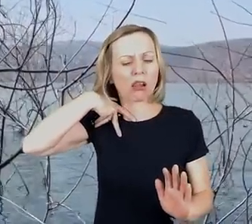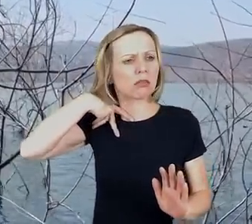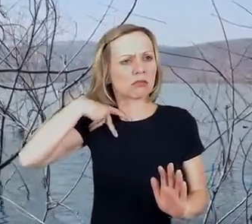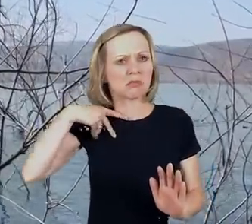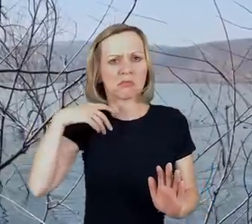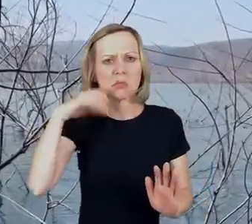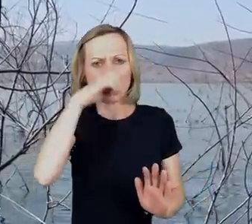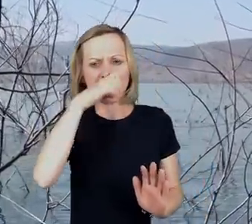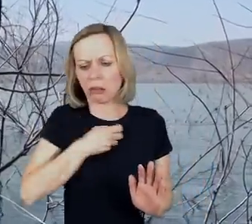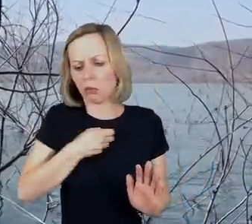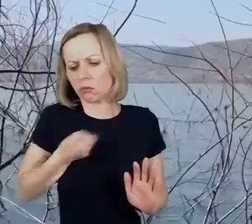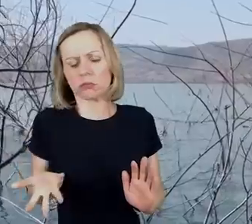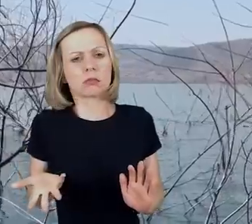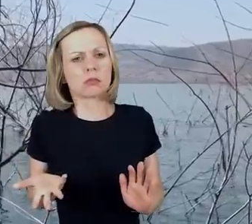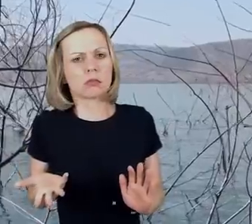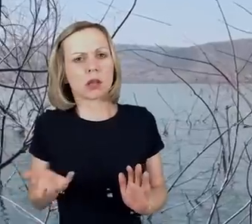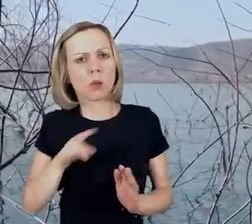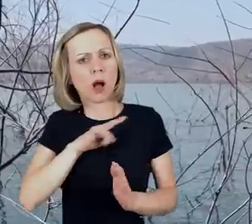underfoot and turn and maul you.